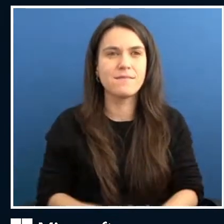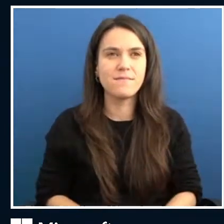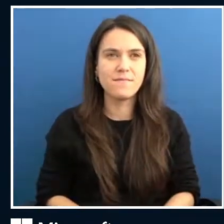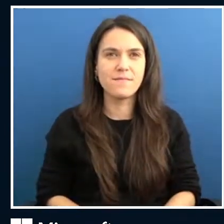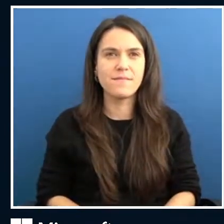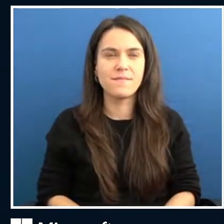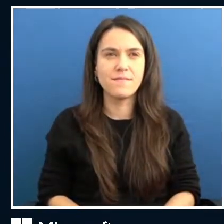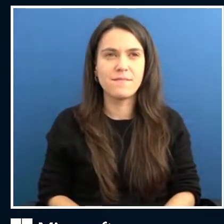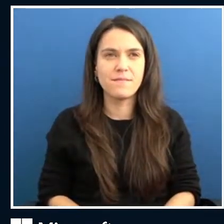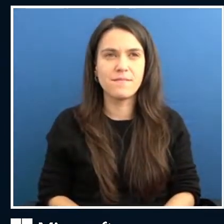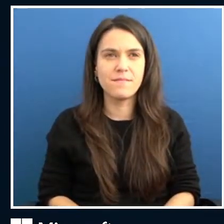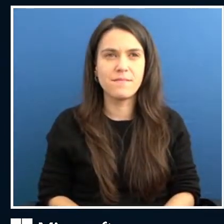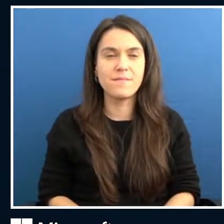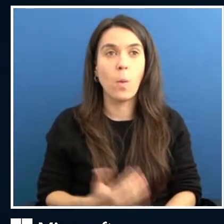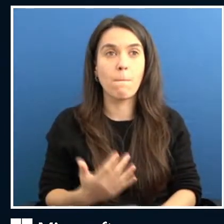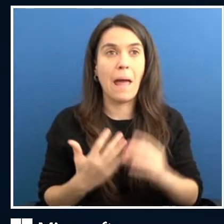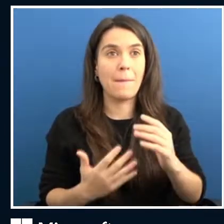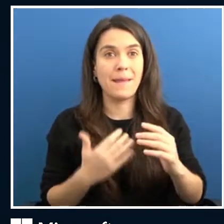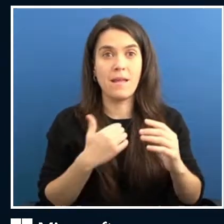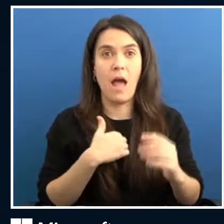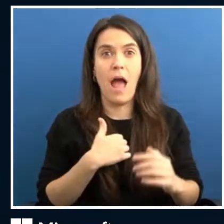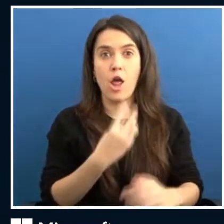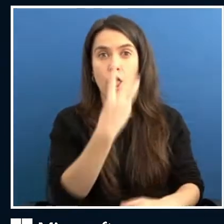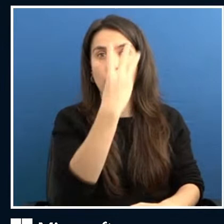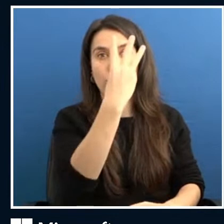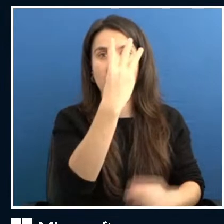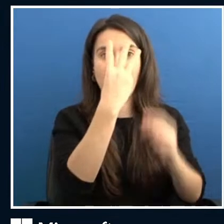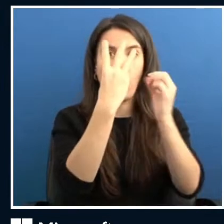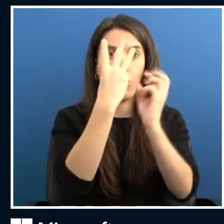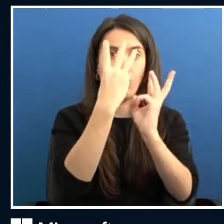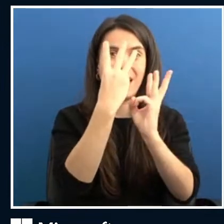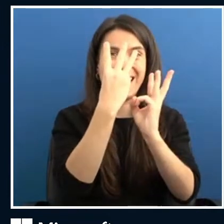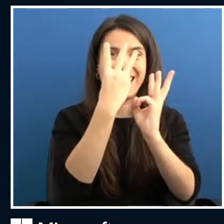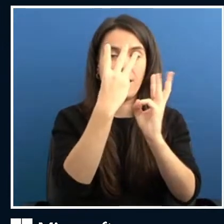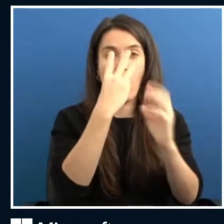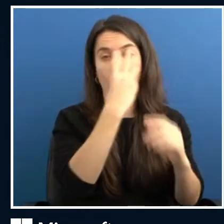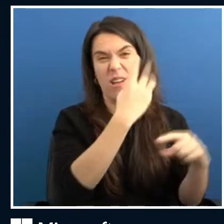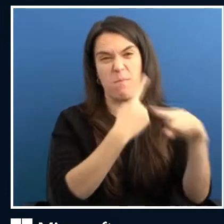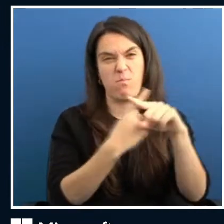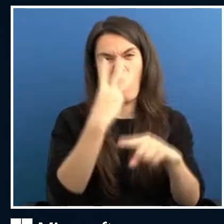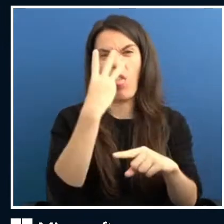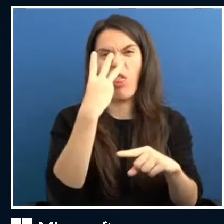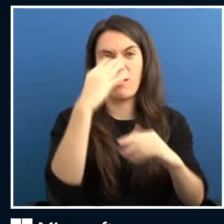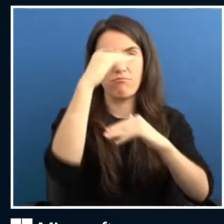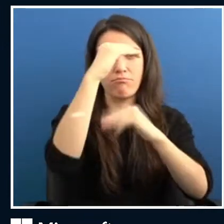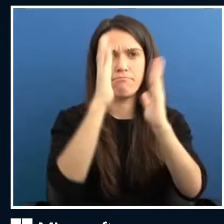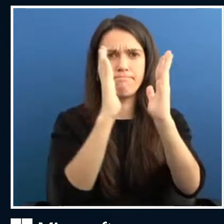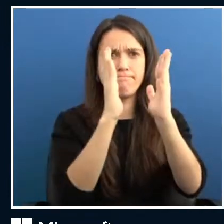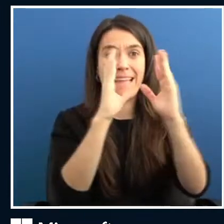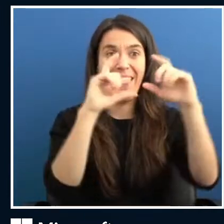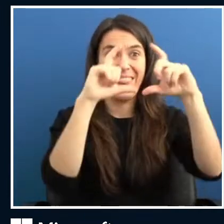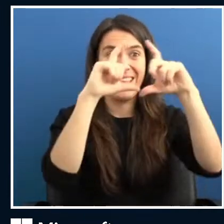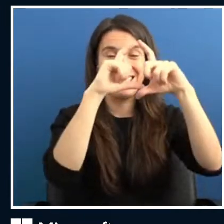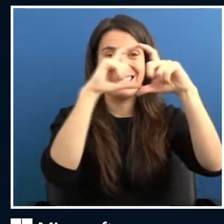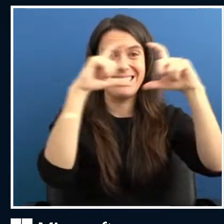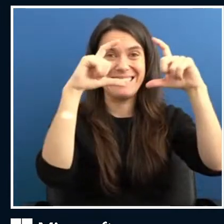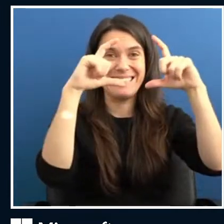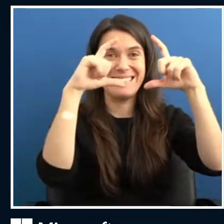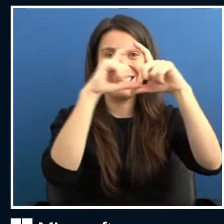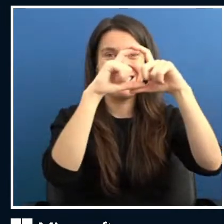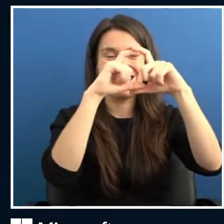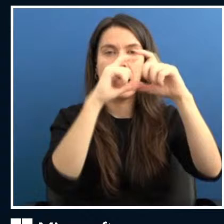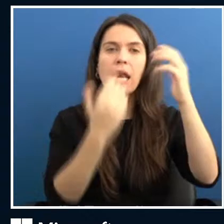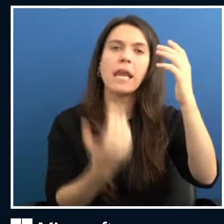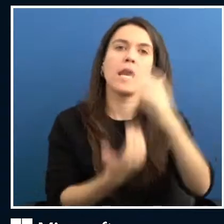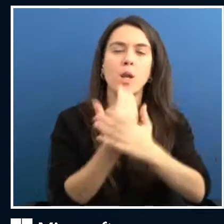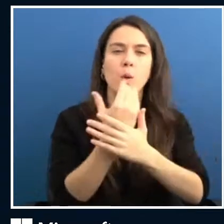with a window which looks like this. And this new window is going to pretend as a new cell. And